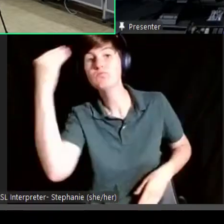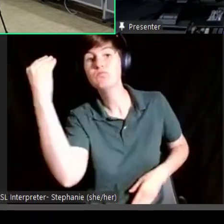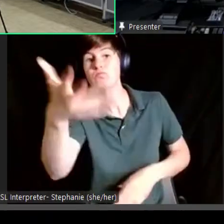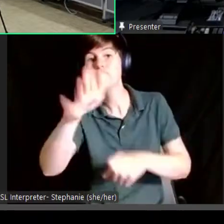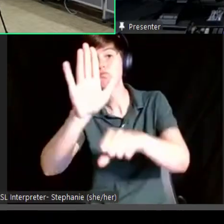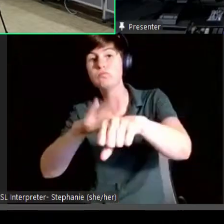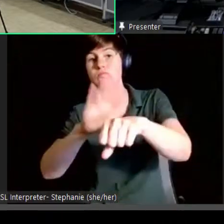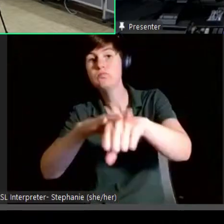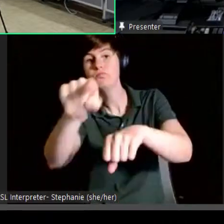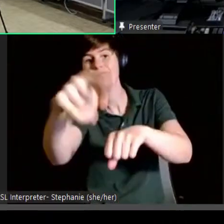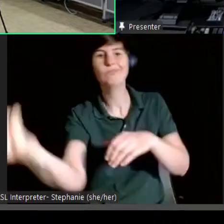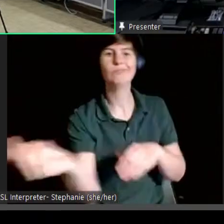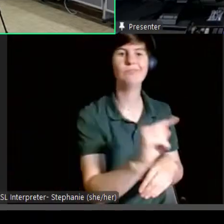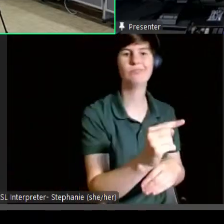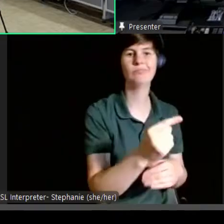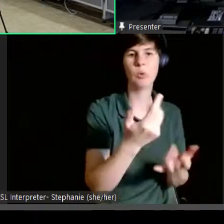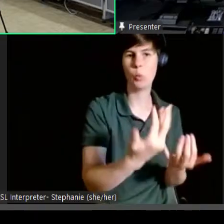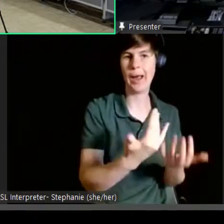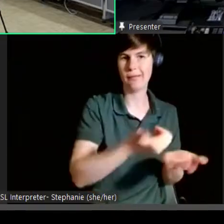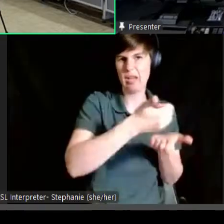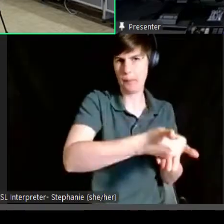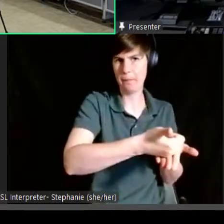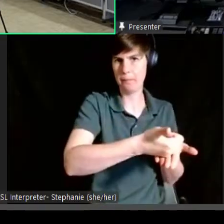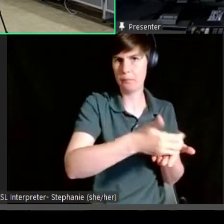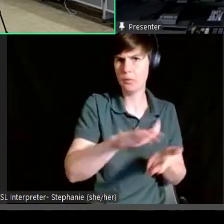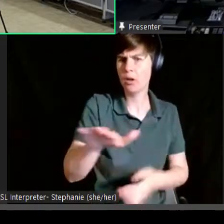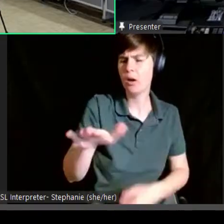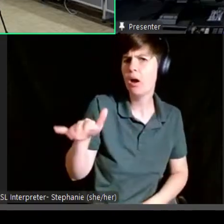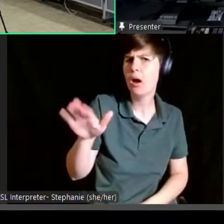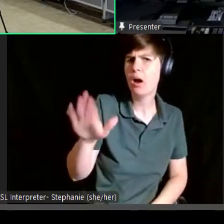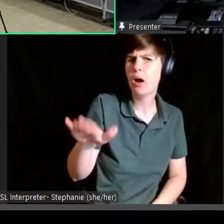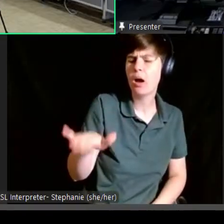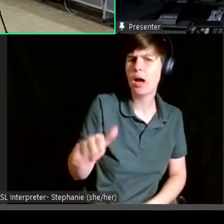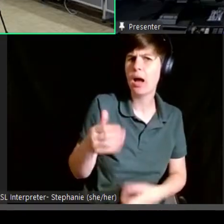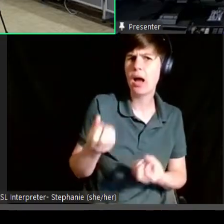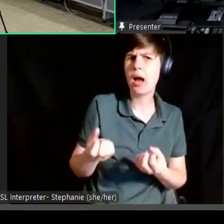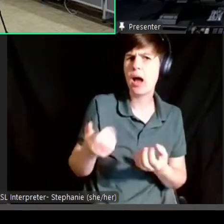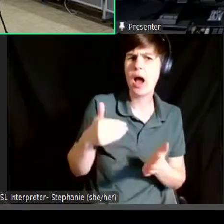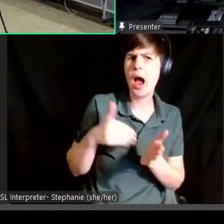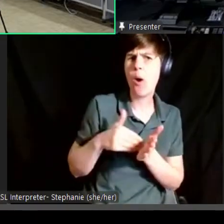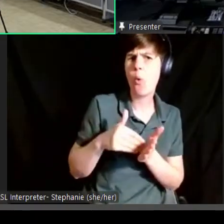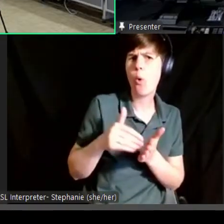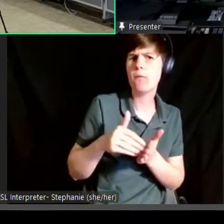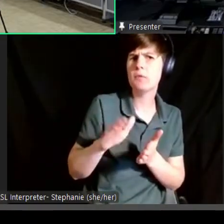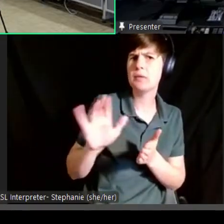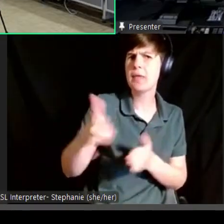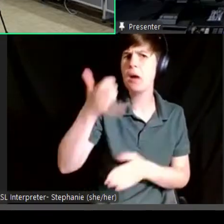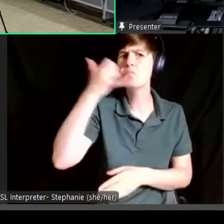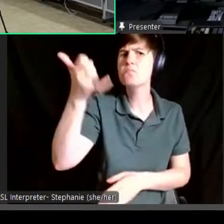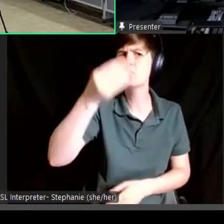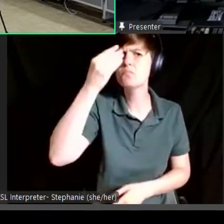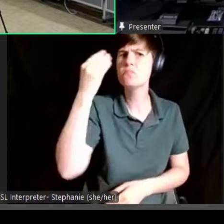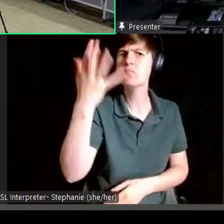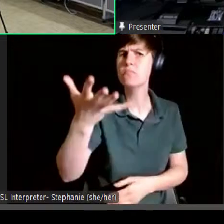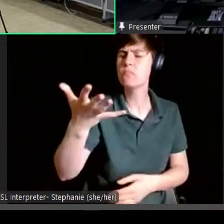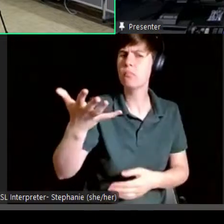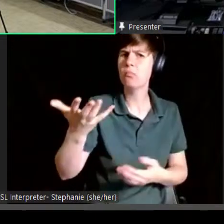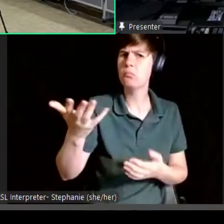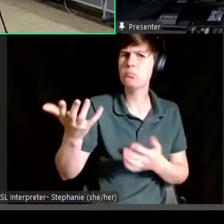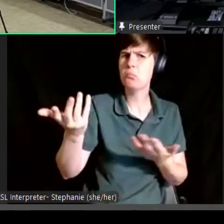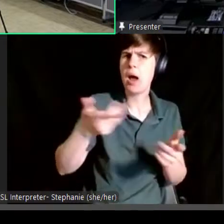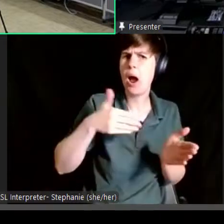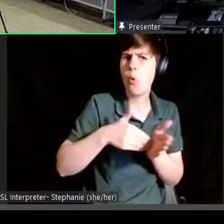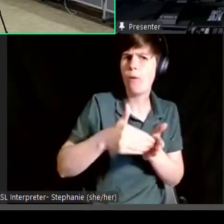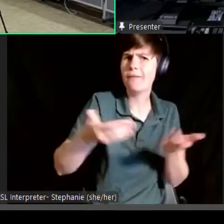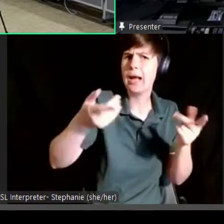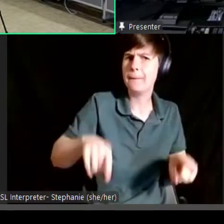up the gap filler for that person. Do you know how many times or how that kind of call happened and where the control, like, because it